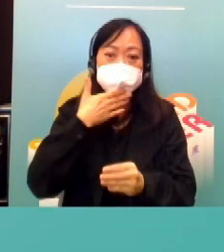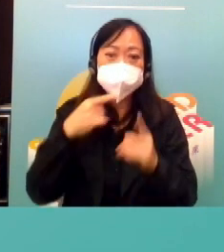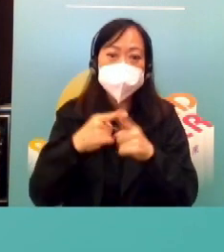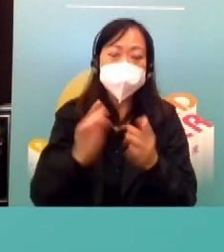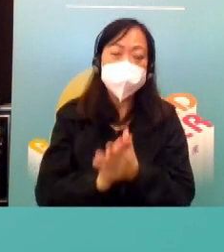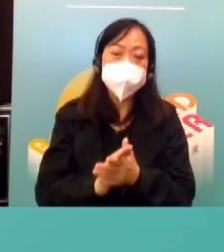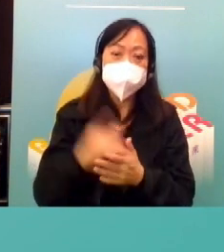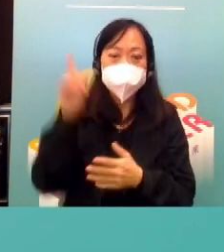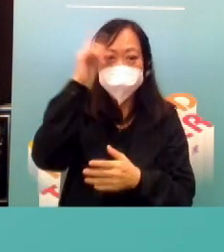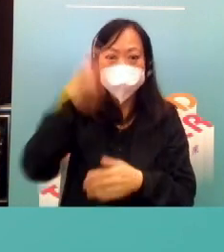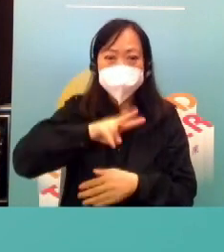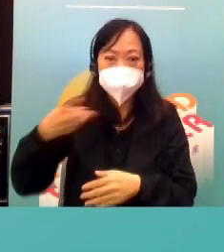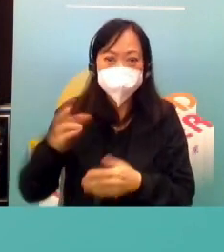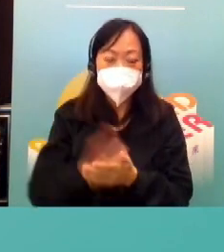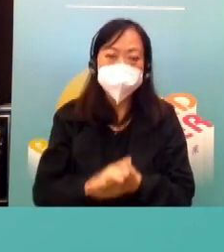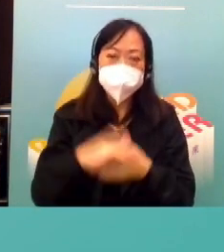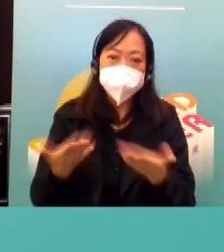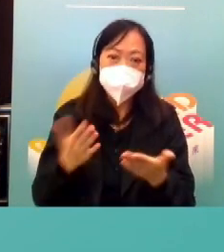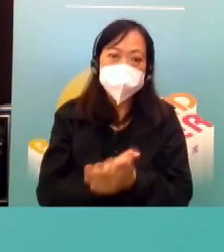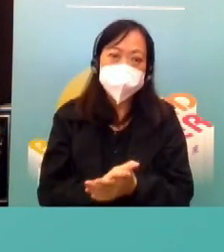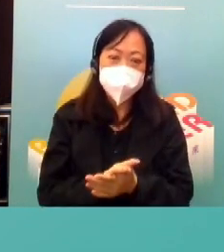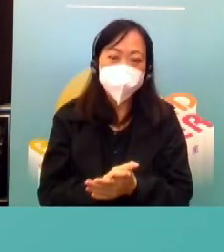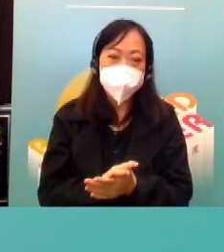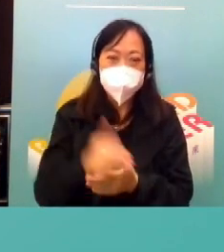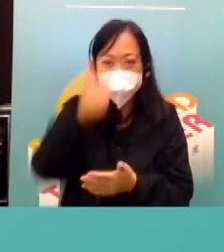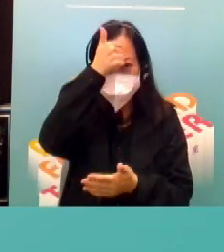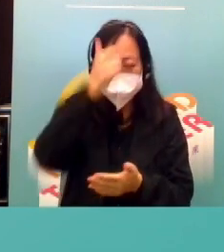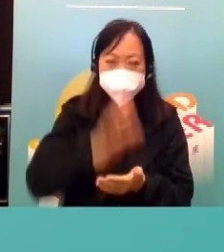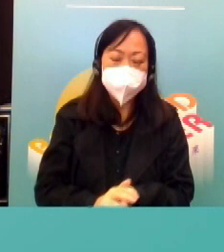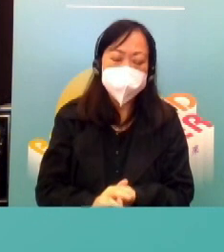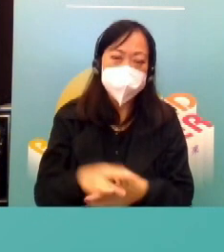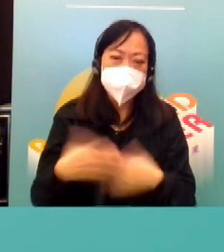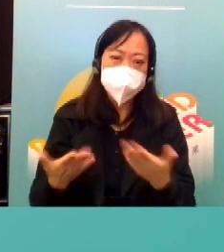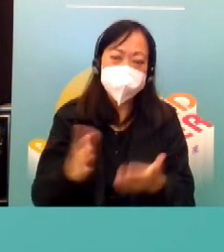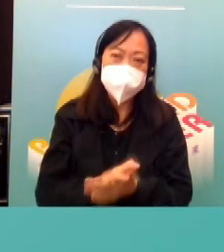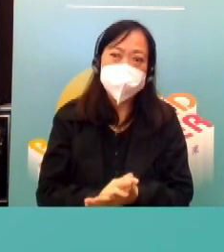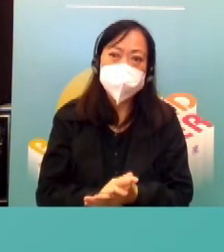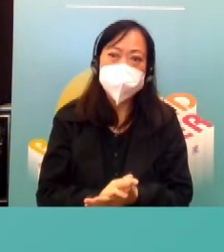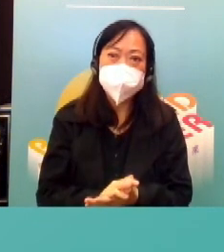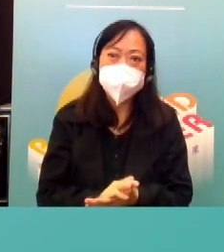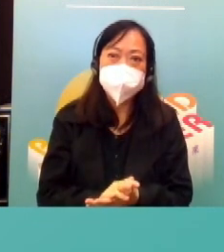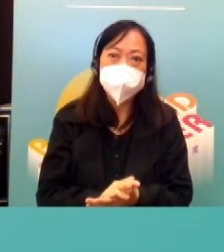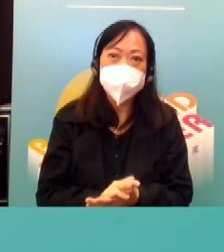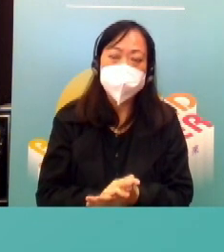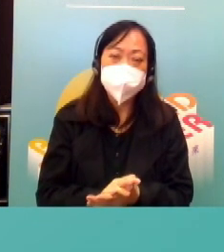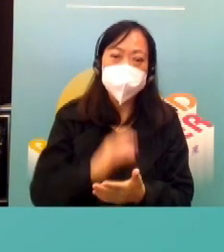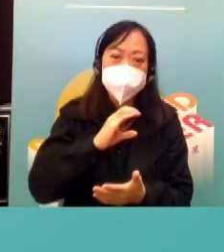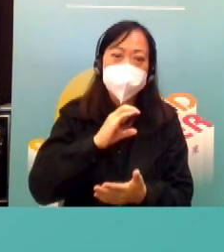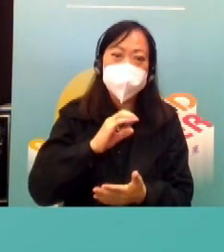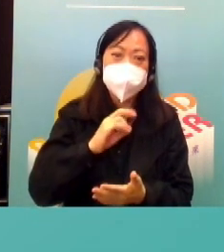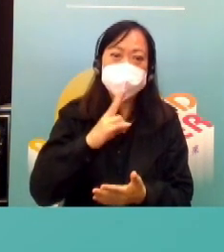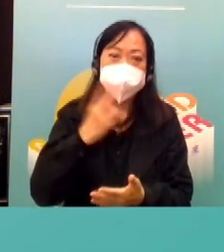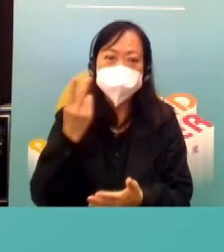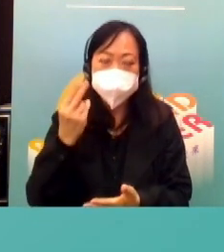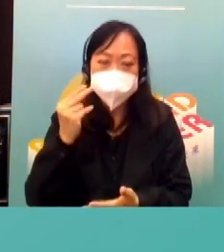to COP27. That's the largest young people group representing Hong Kong. And